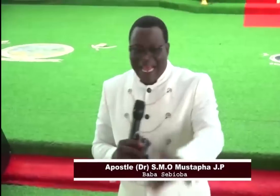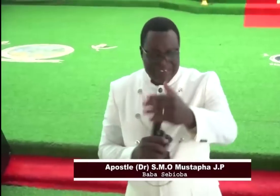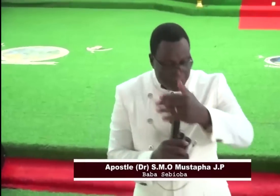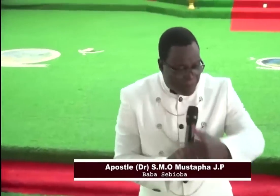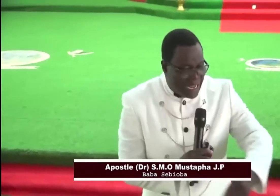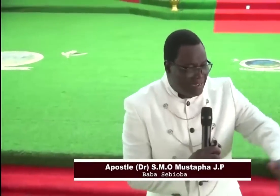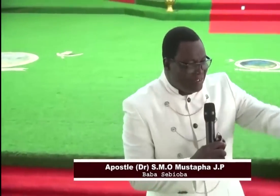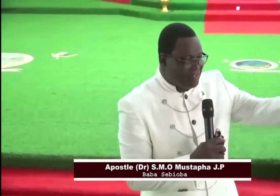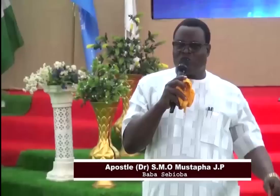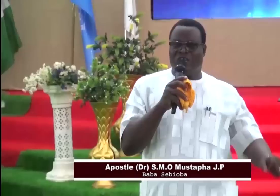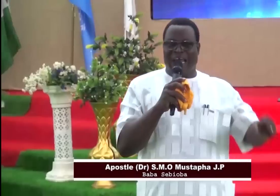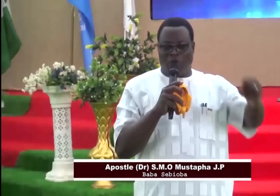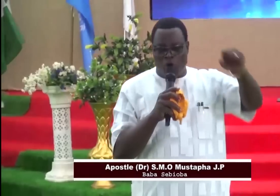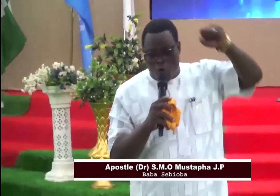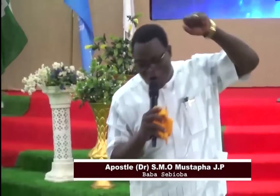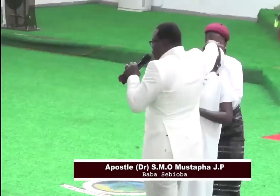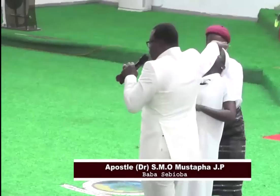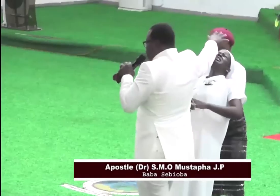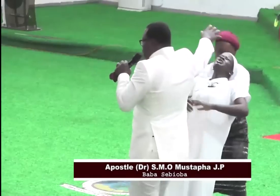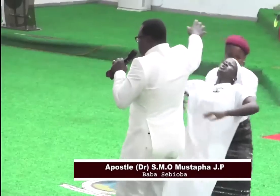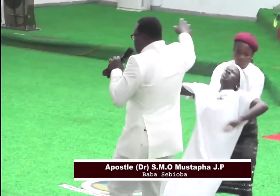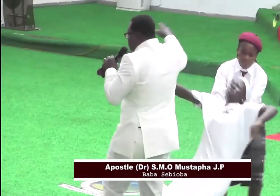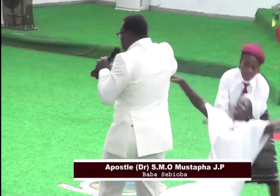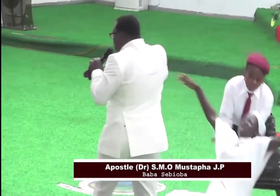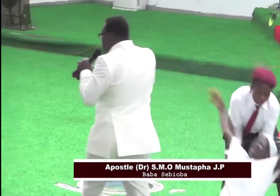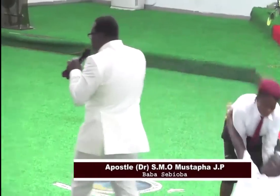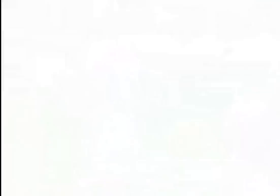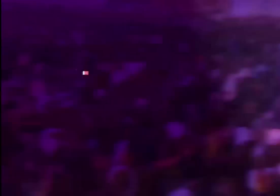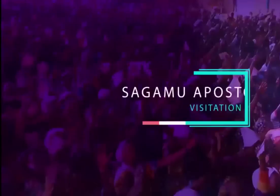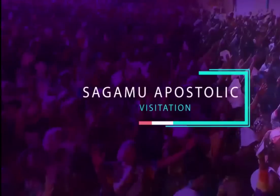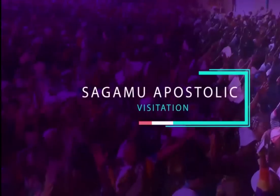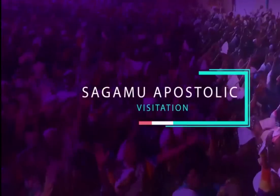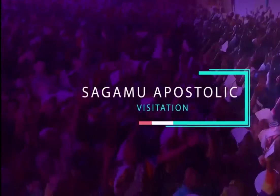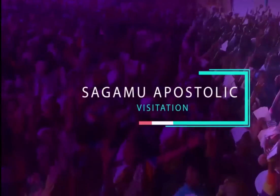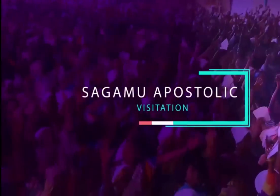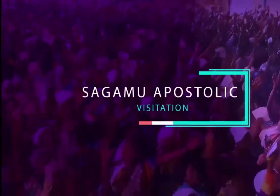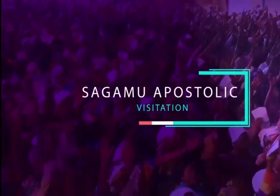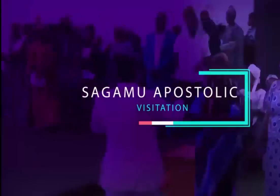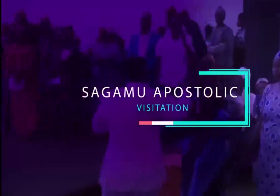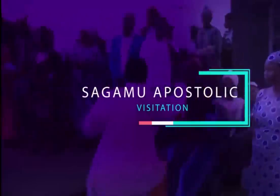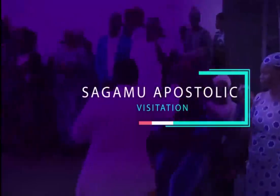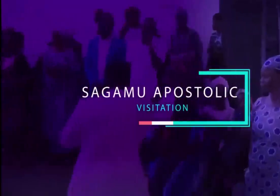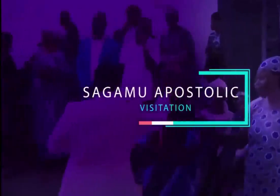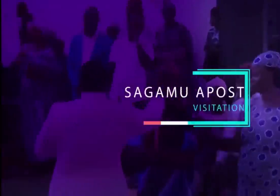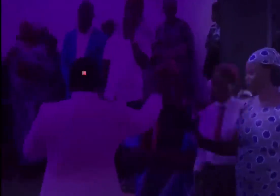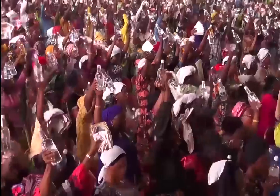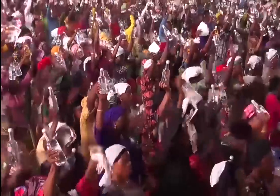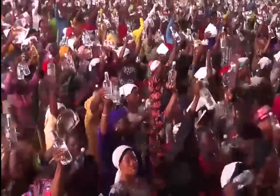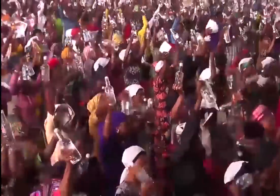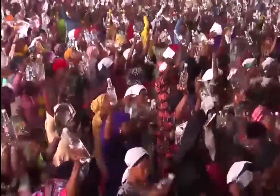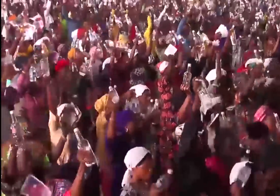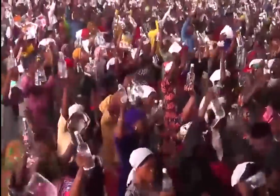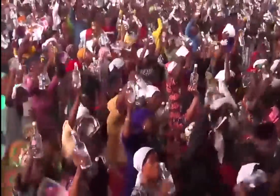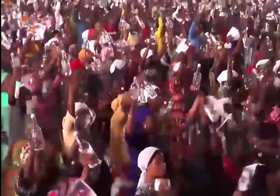SMO Mustafa Babasebioba iwo na tara sasa wa se bi oba o Shagabu Apostolic Visitation awara